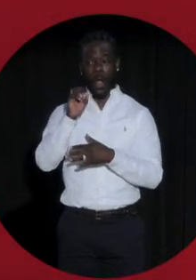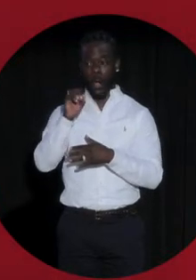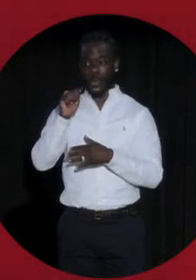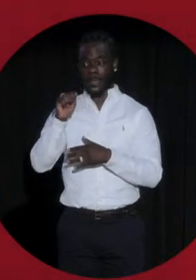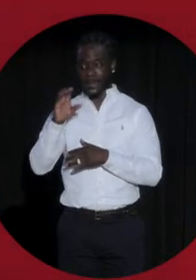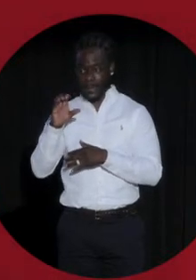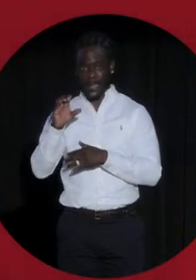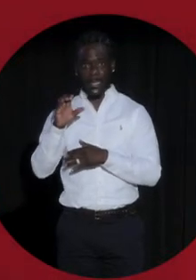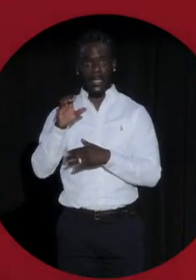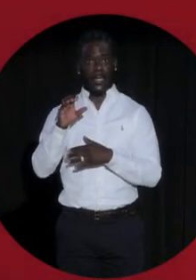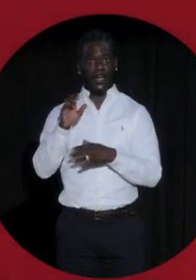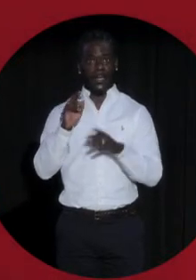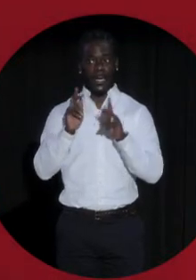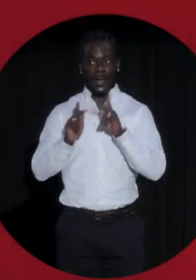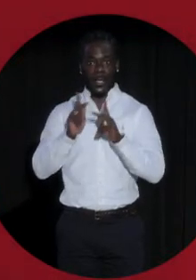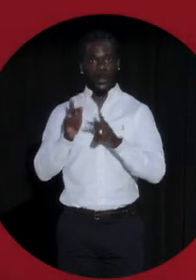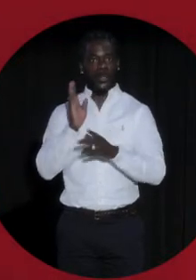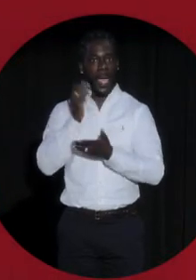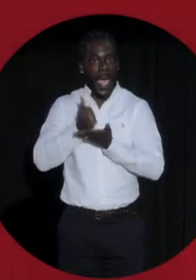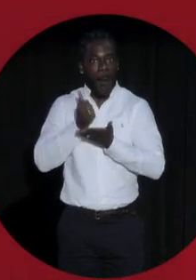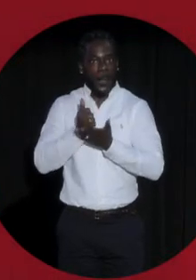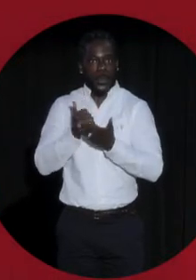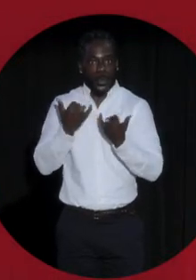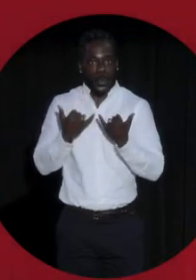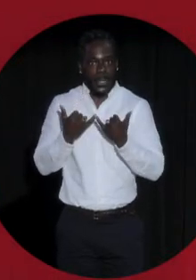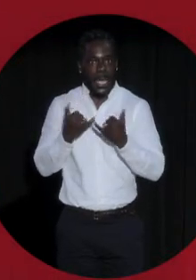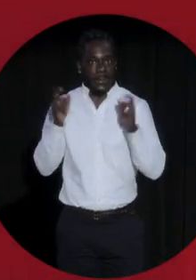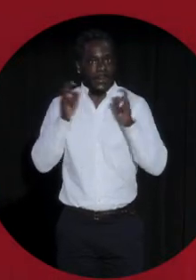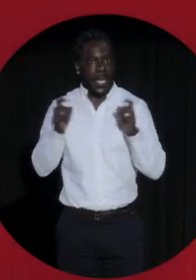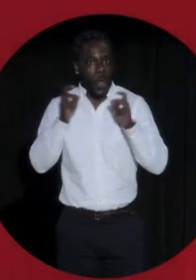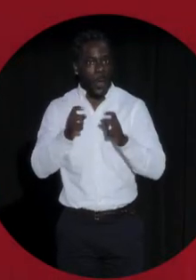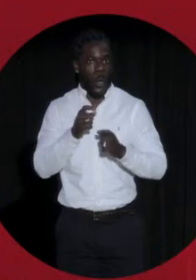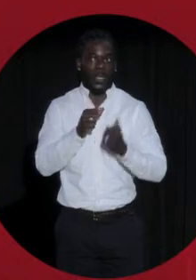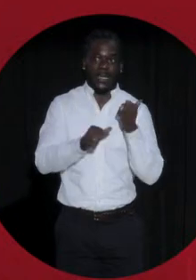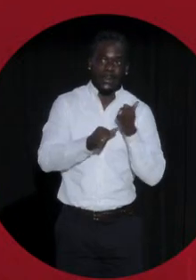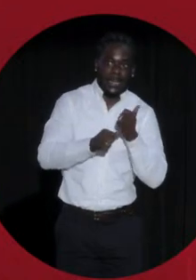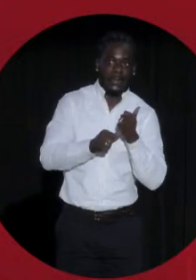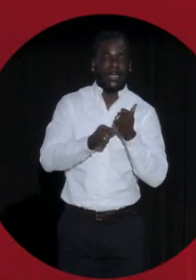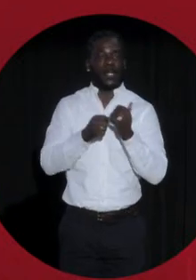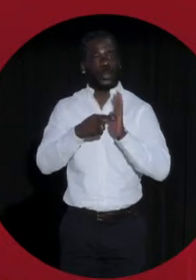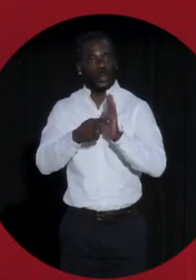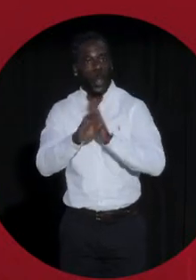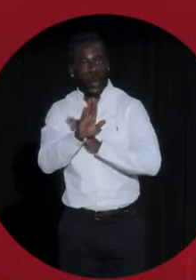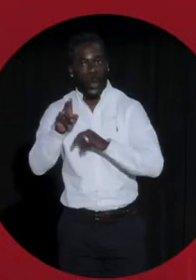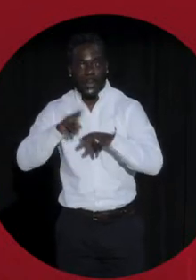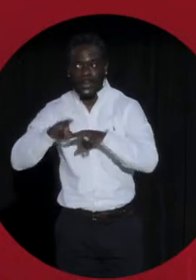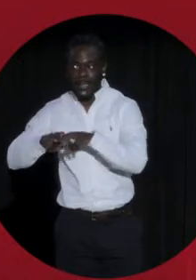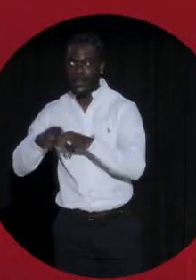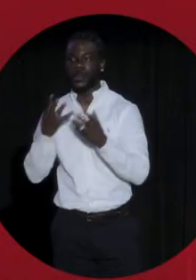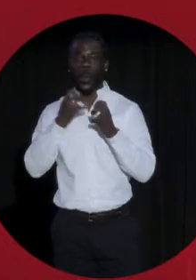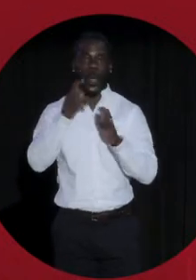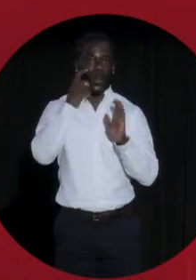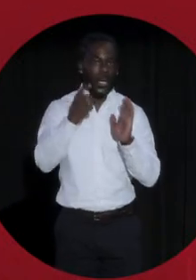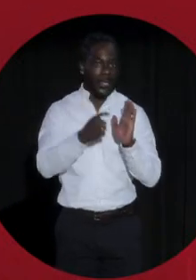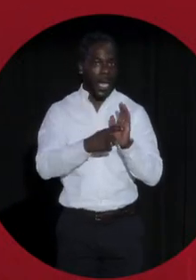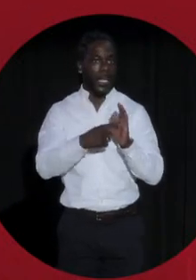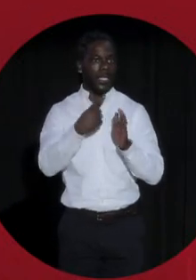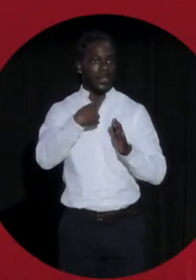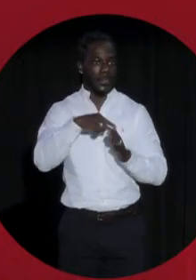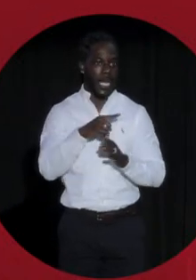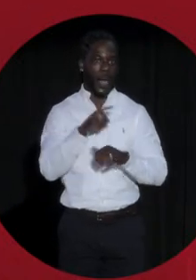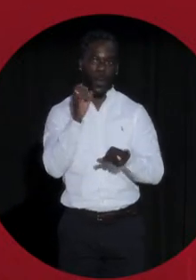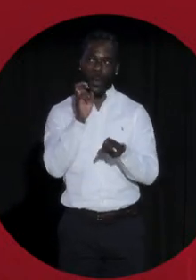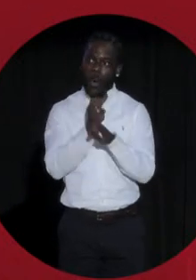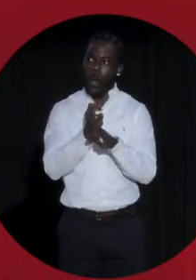are helping with today's ceremony by assisting and directing you to your seats. We want to acknowledge our outgoing